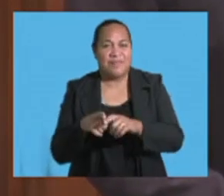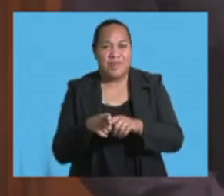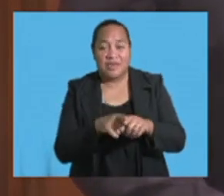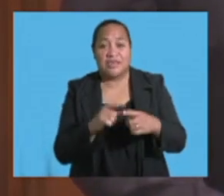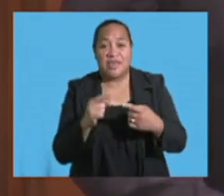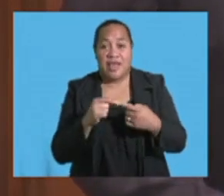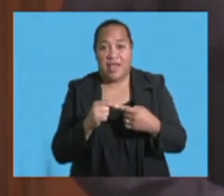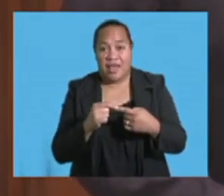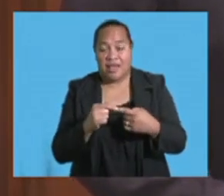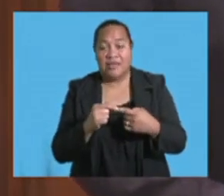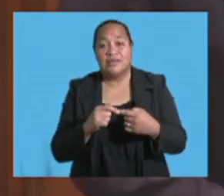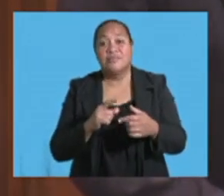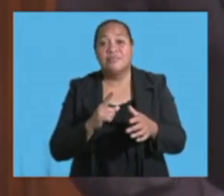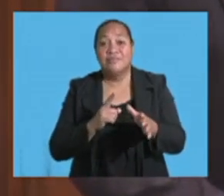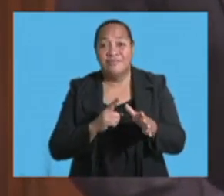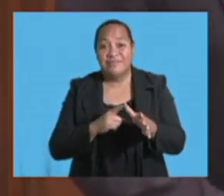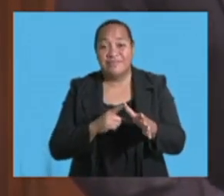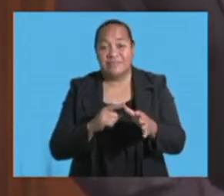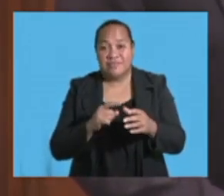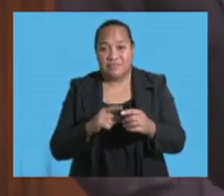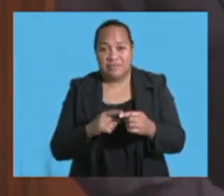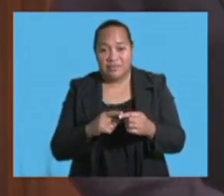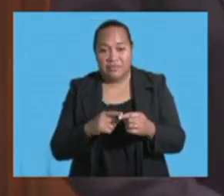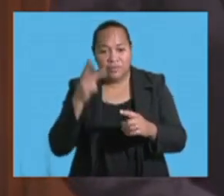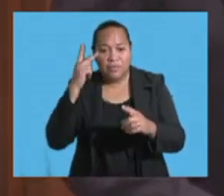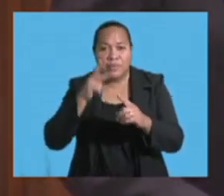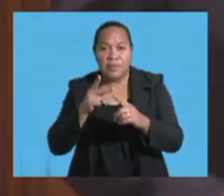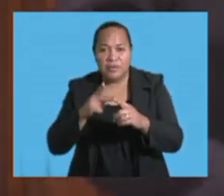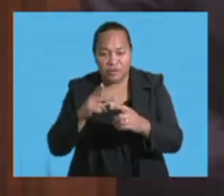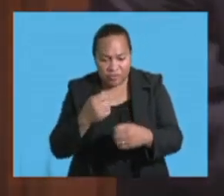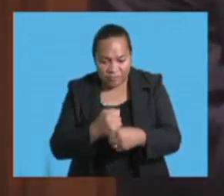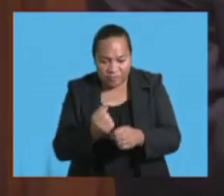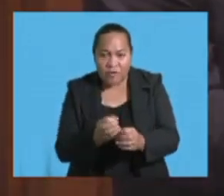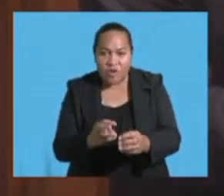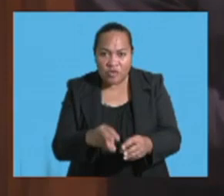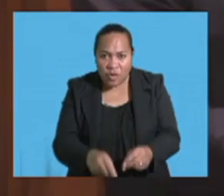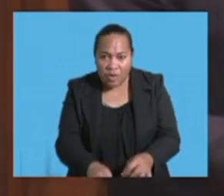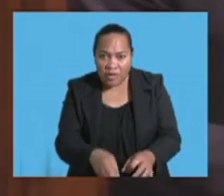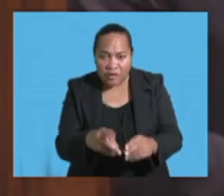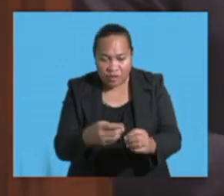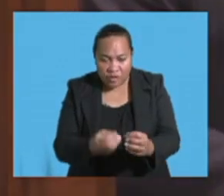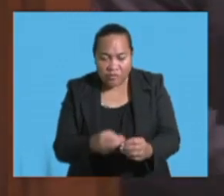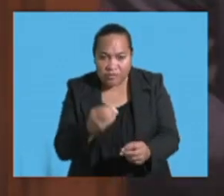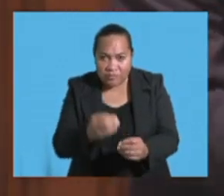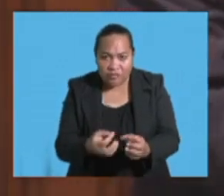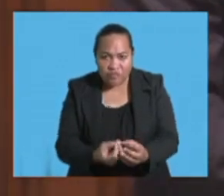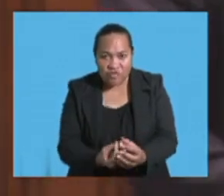A, the practice of cultivating of land or raising stock. B,